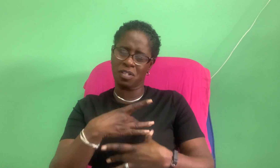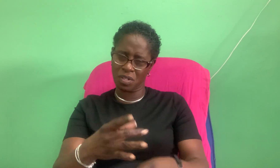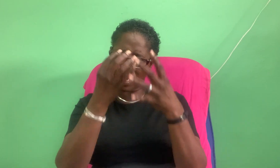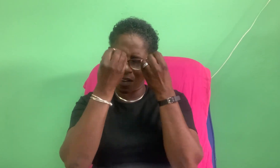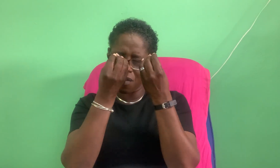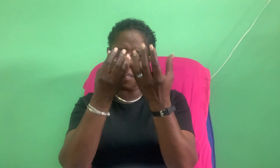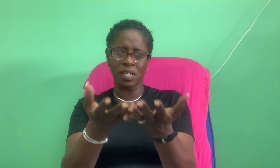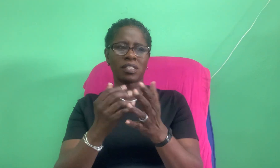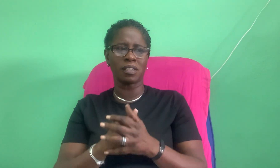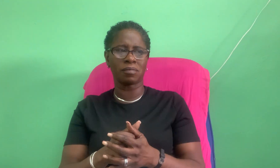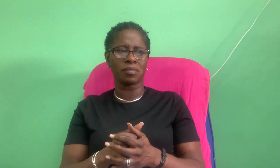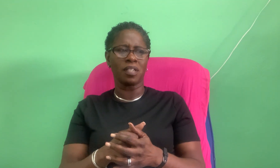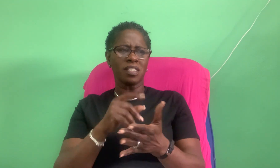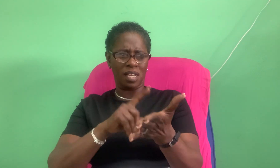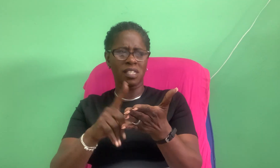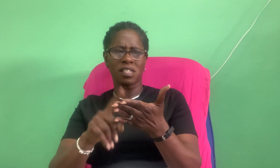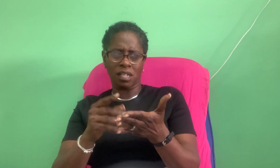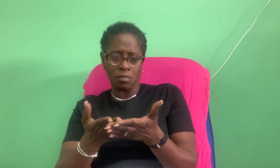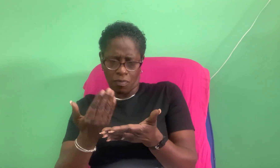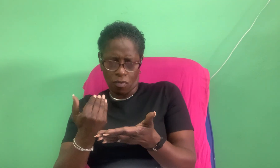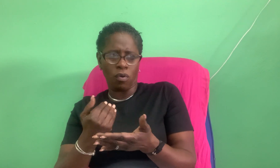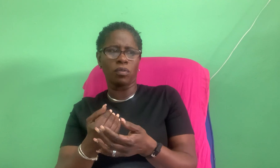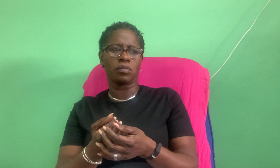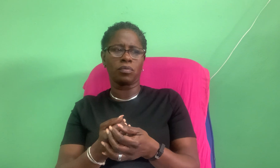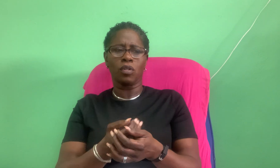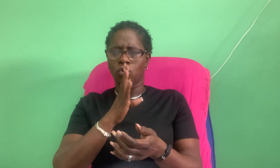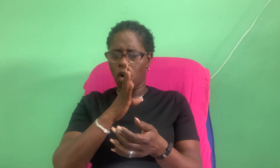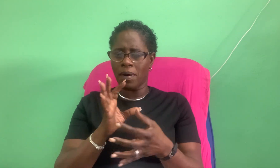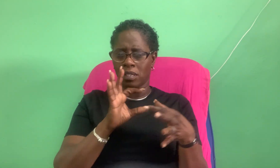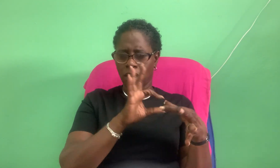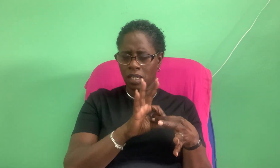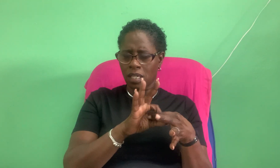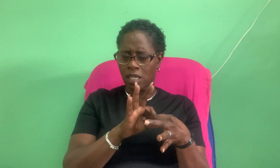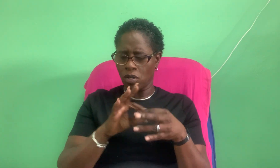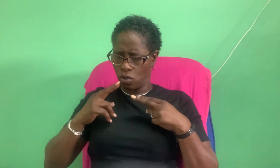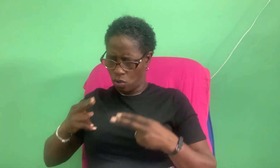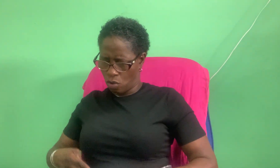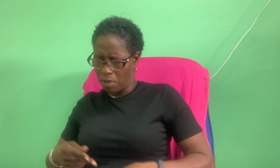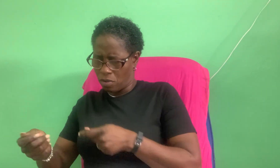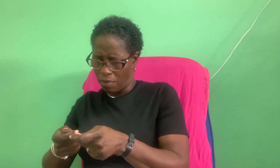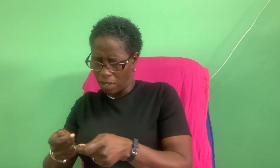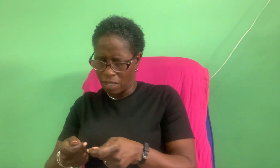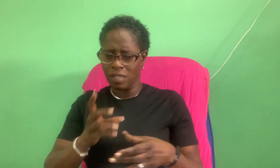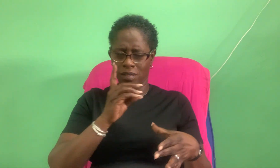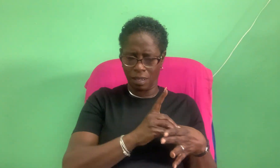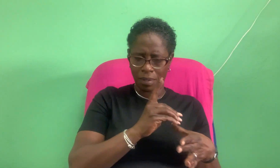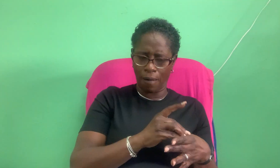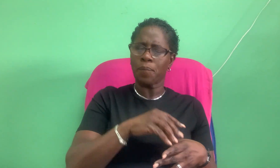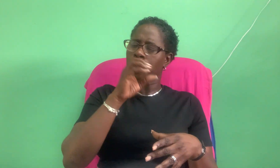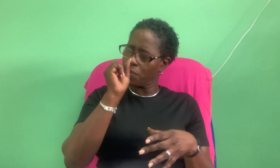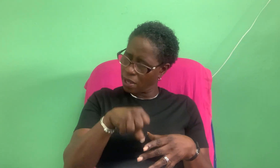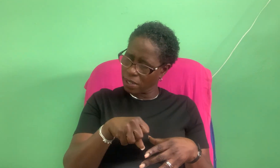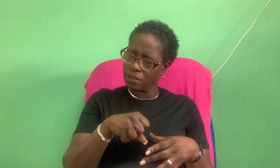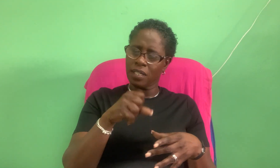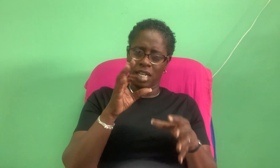can go back a bit when you were talking about the intersection between human trafficking and disability, all of you mentioned that having a disability can